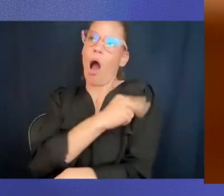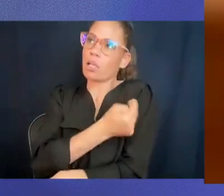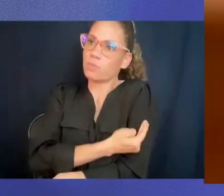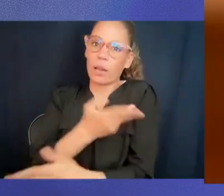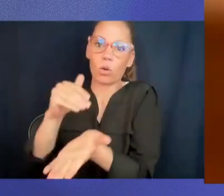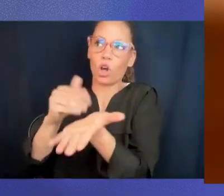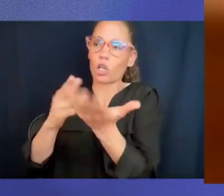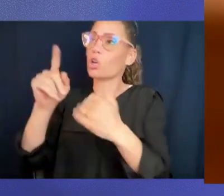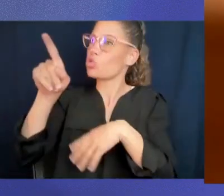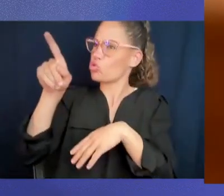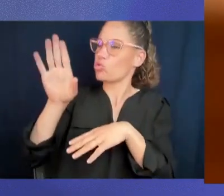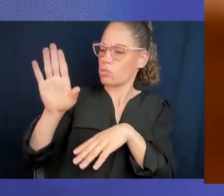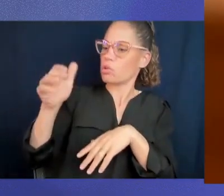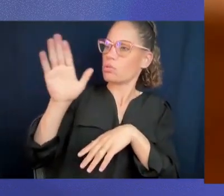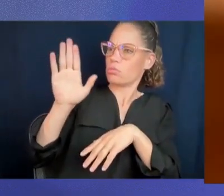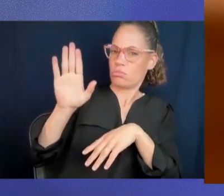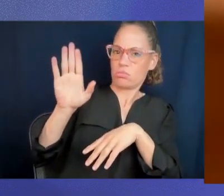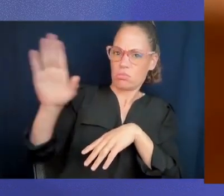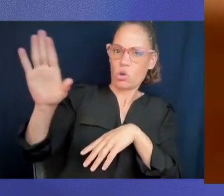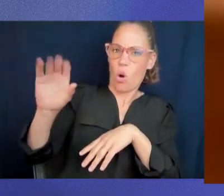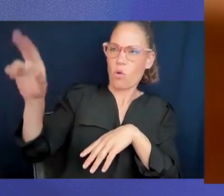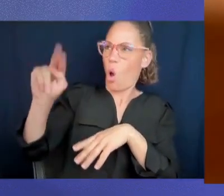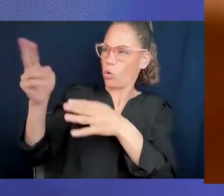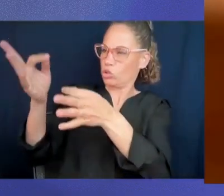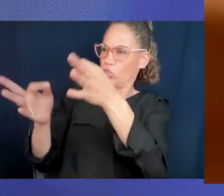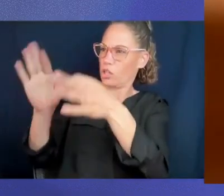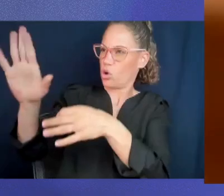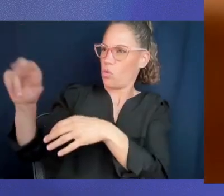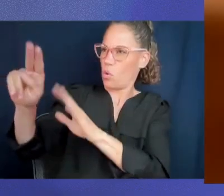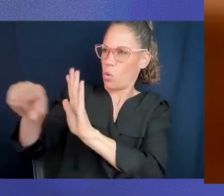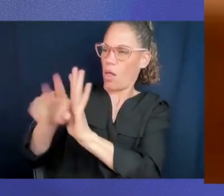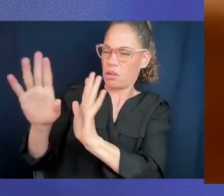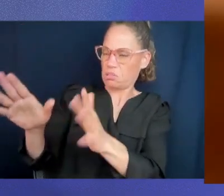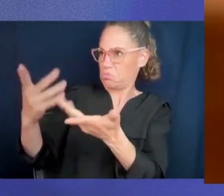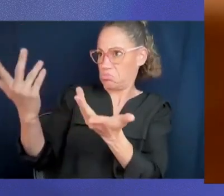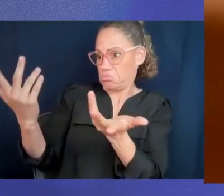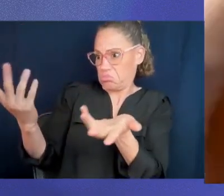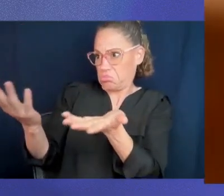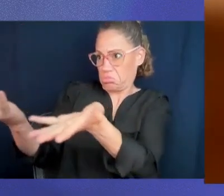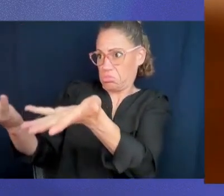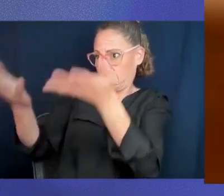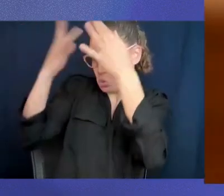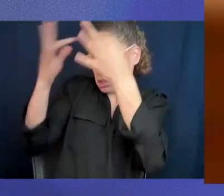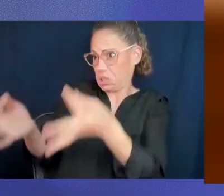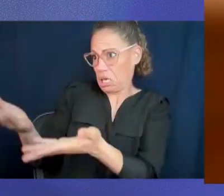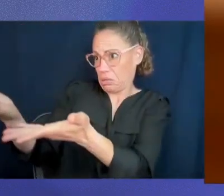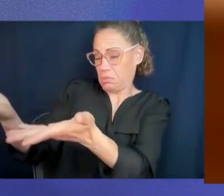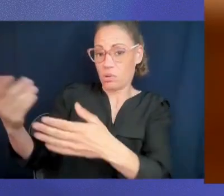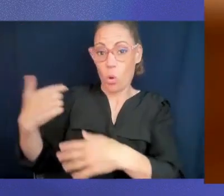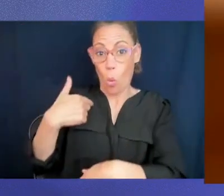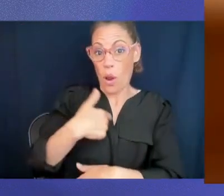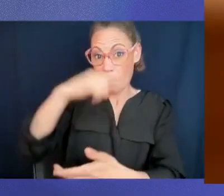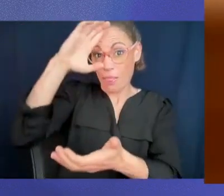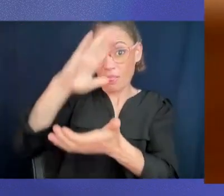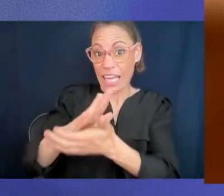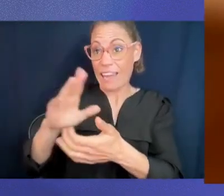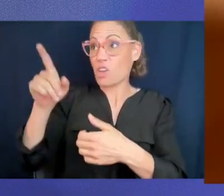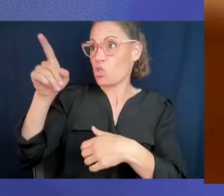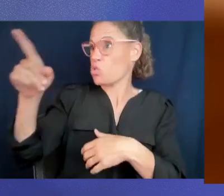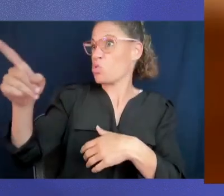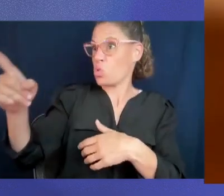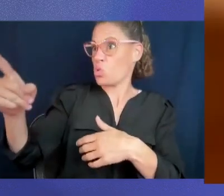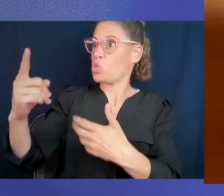what you do. We give you that authority because we believe you to be beneficent. We think you put your interests, our interests, ahead of your